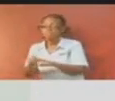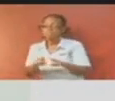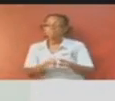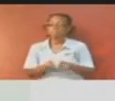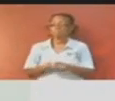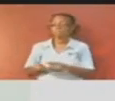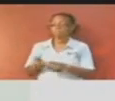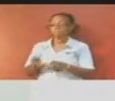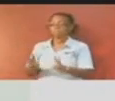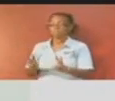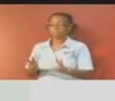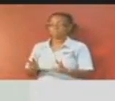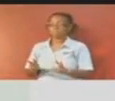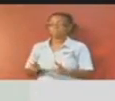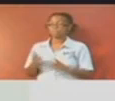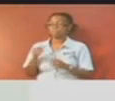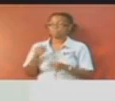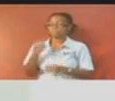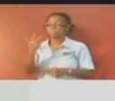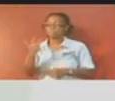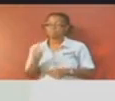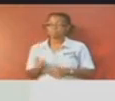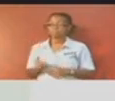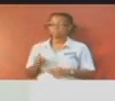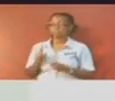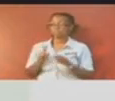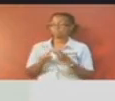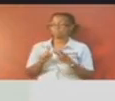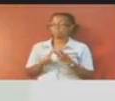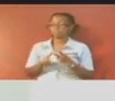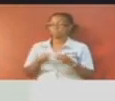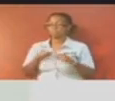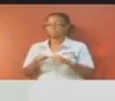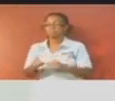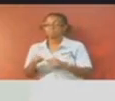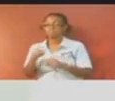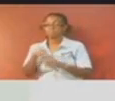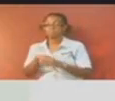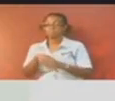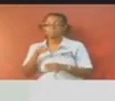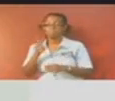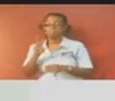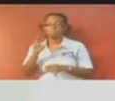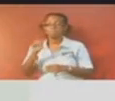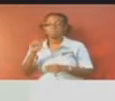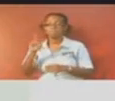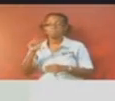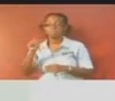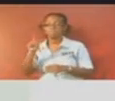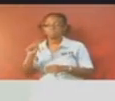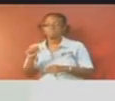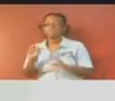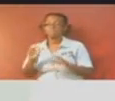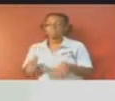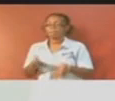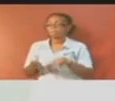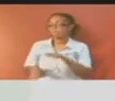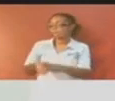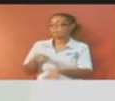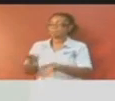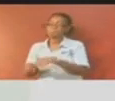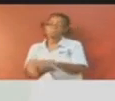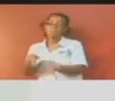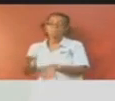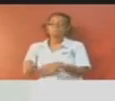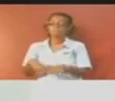there are three levels of care. One is ward level, where persons can walk around, where they are continuously assessed by